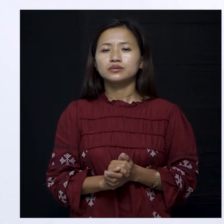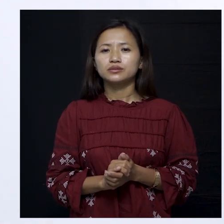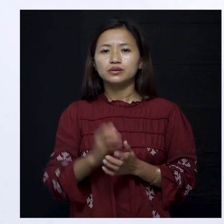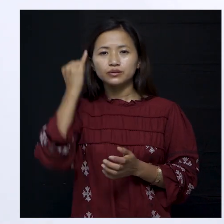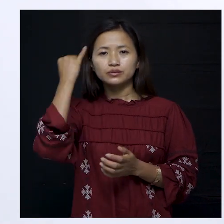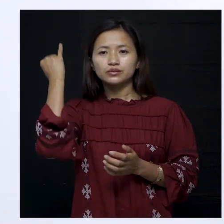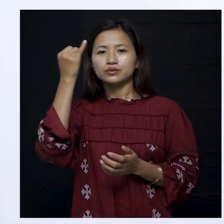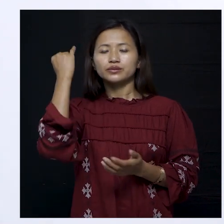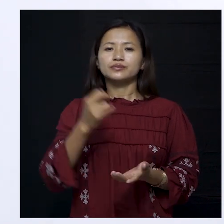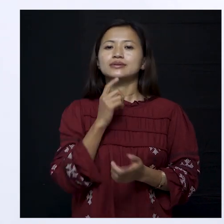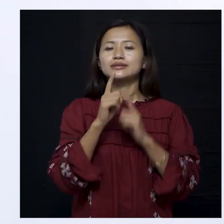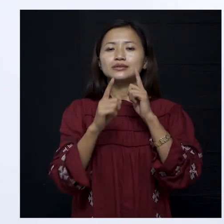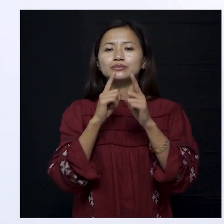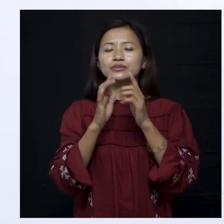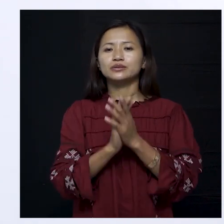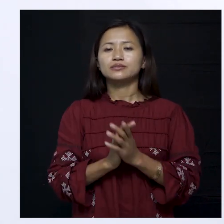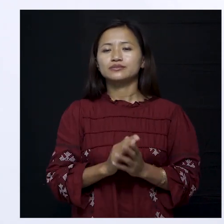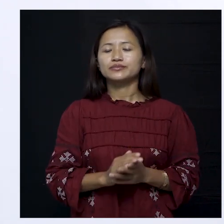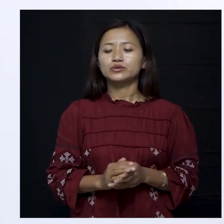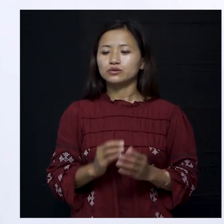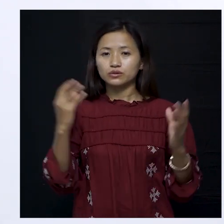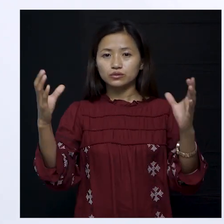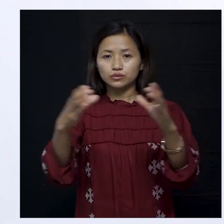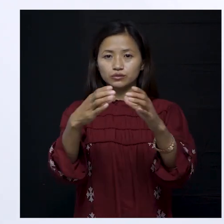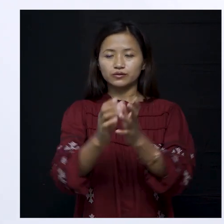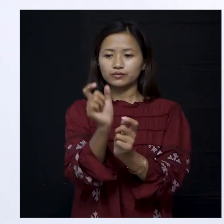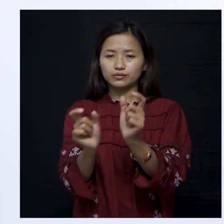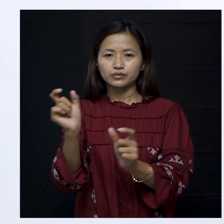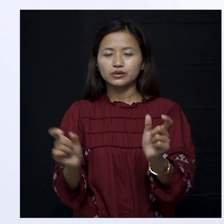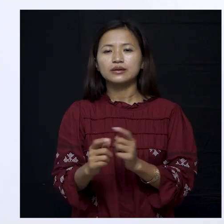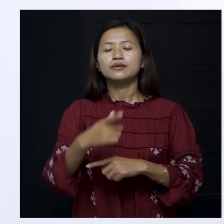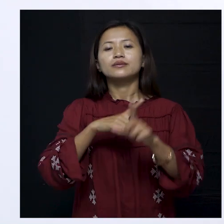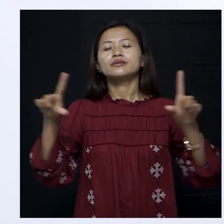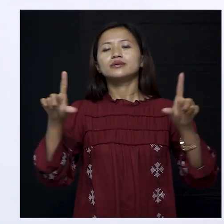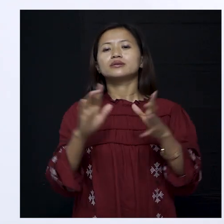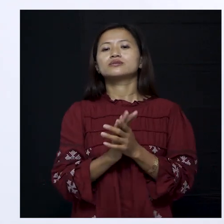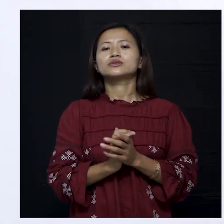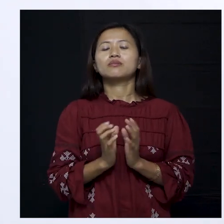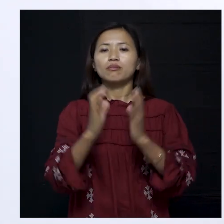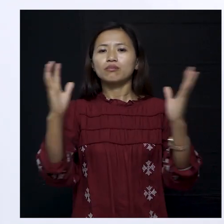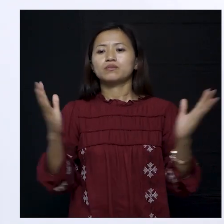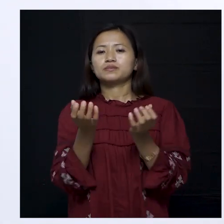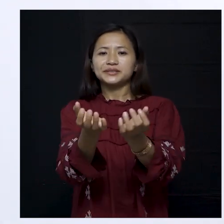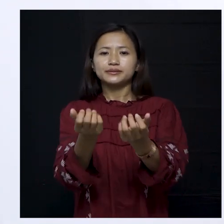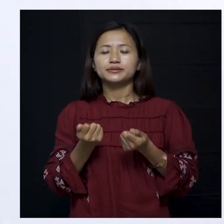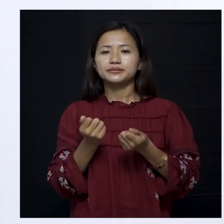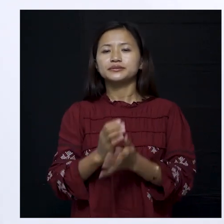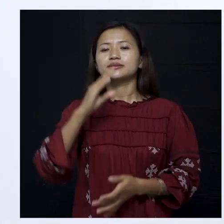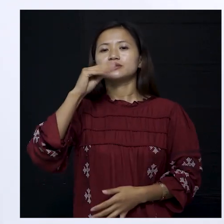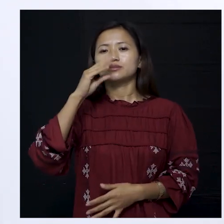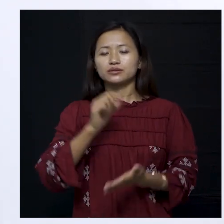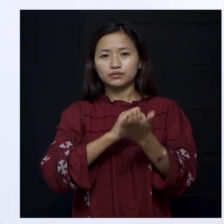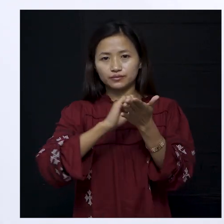that you are speaking to a group of people that will make your language more acceptable in a speech